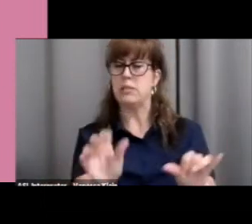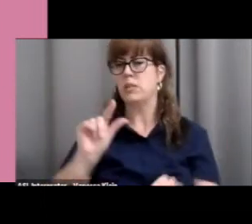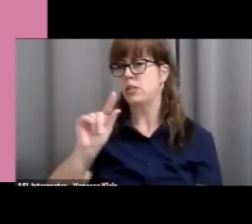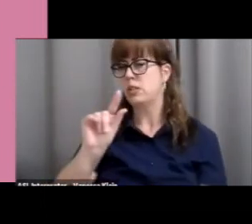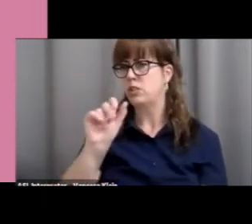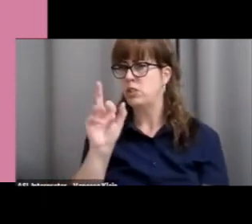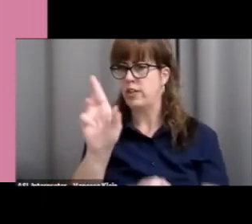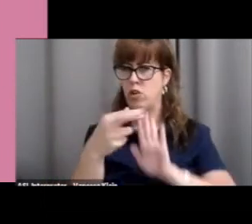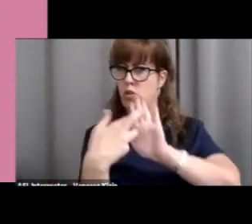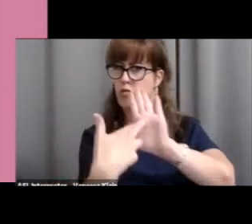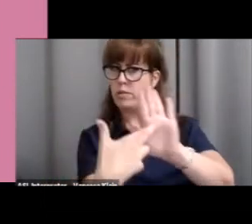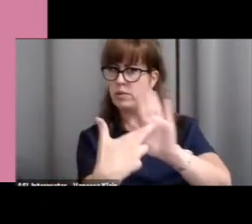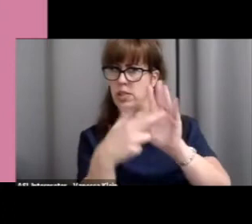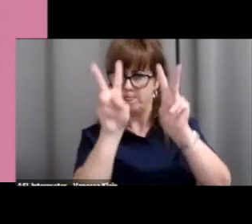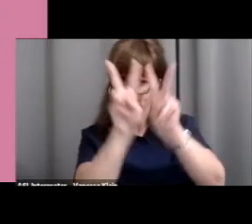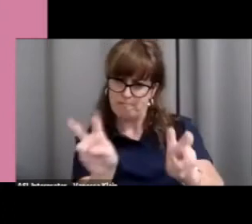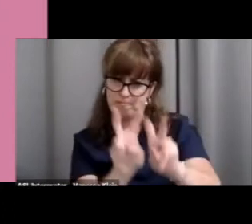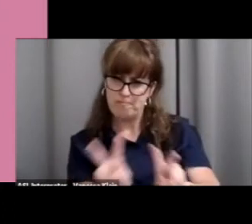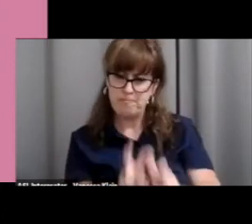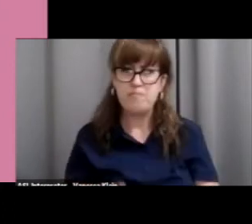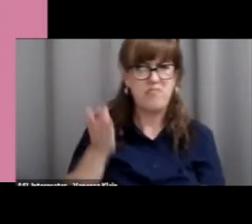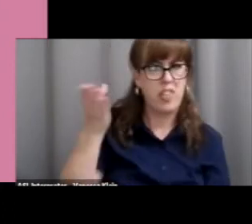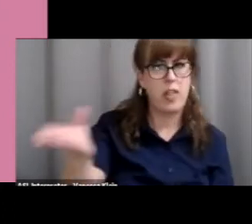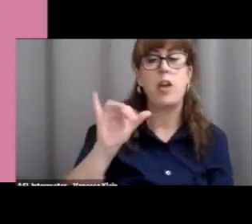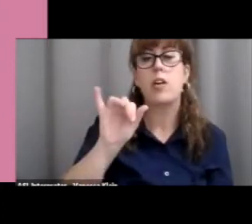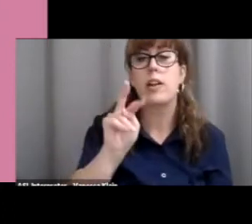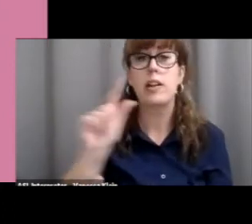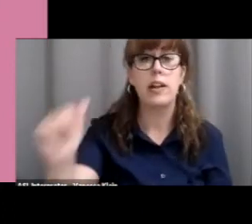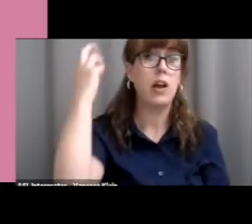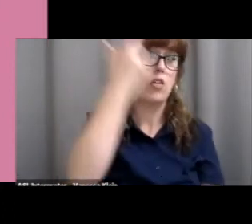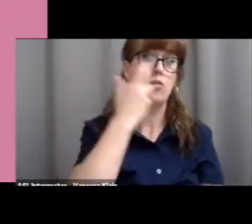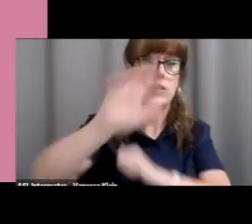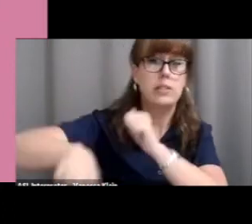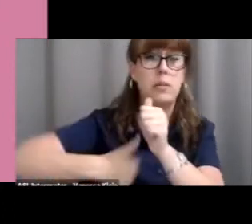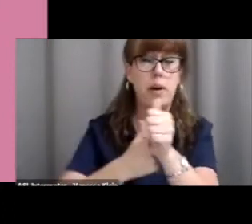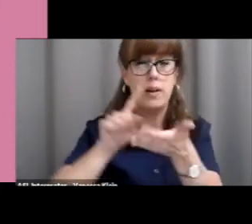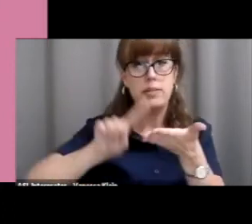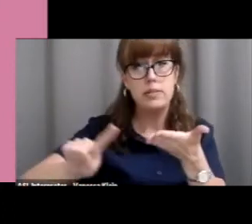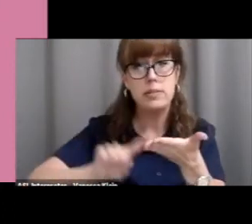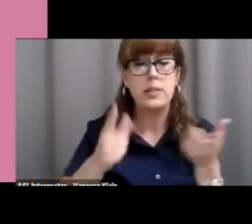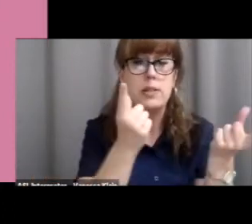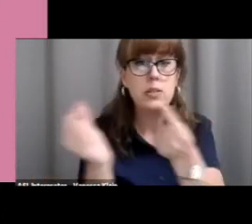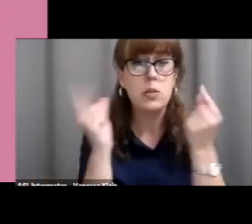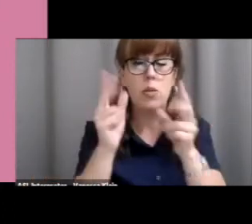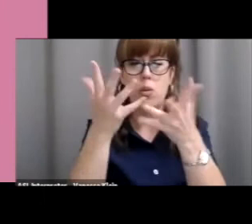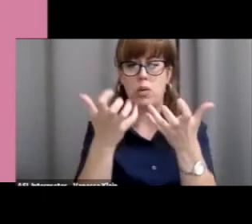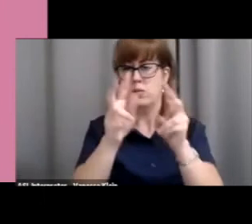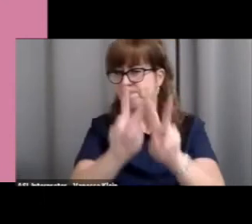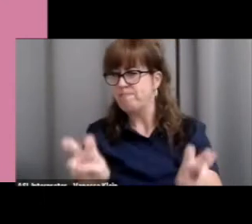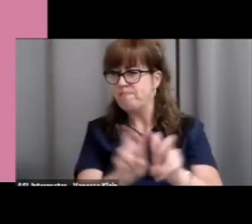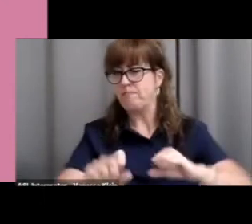representations in ads in India. This purpose of this study is to look at advertising media and how